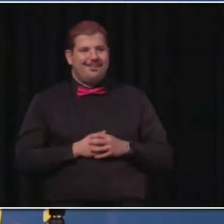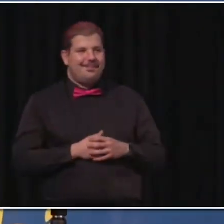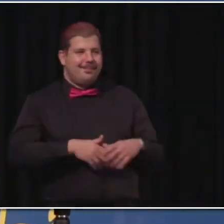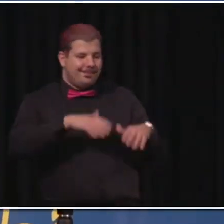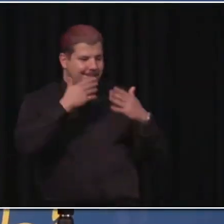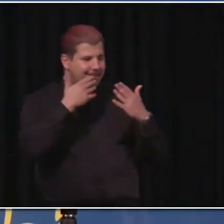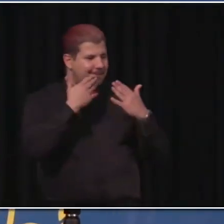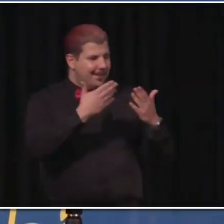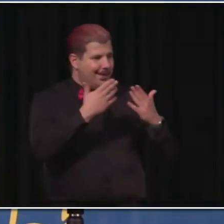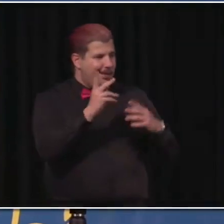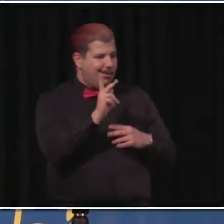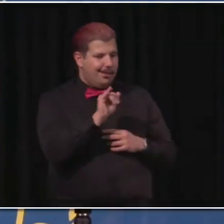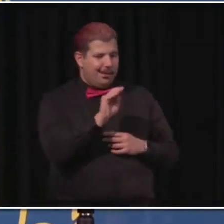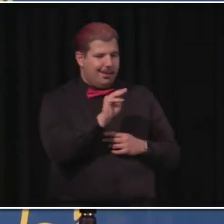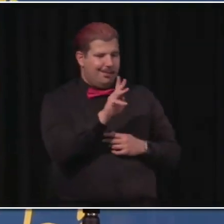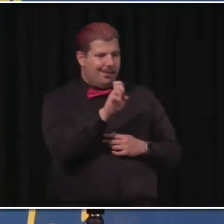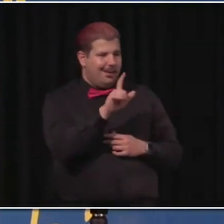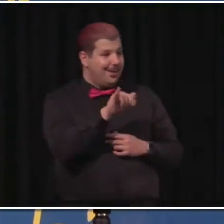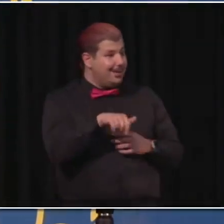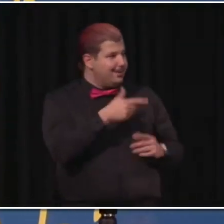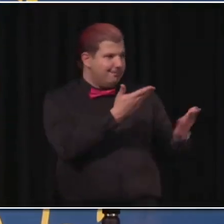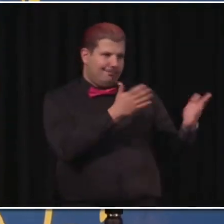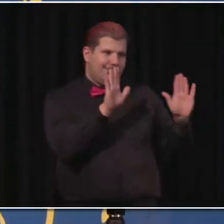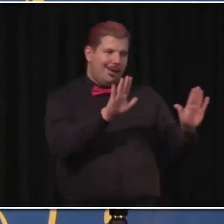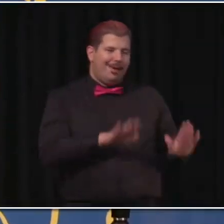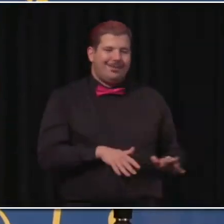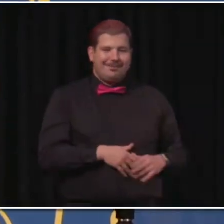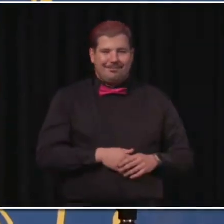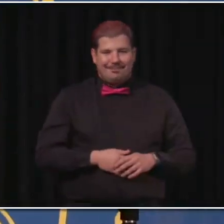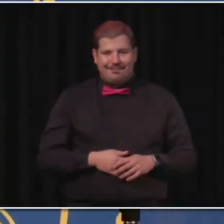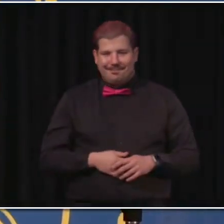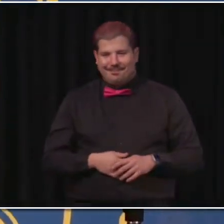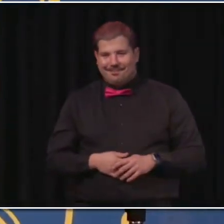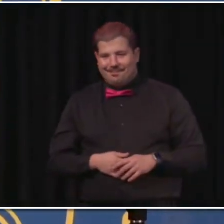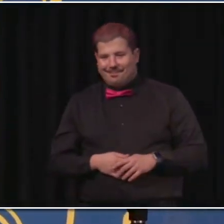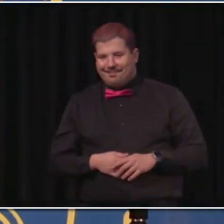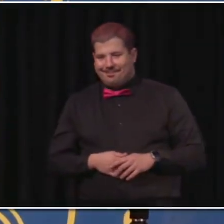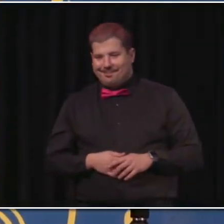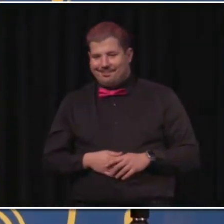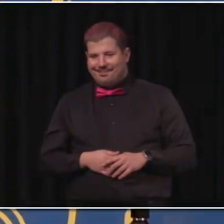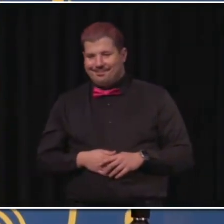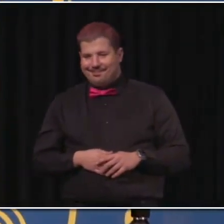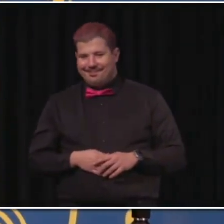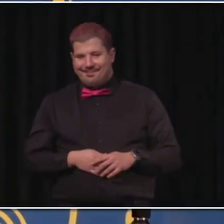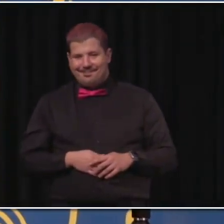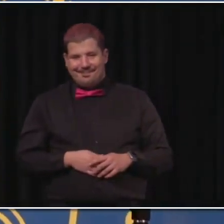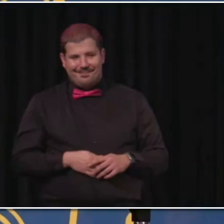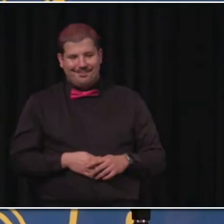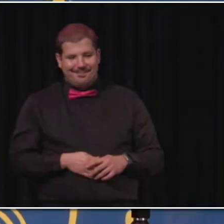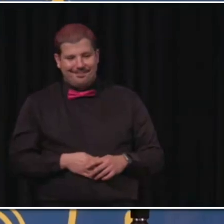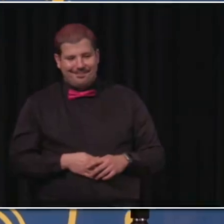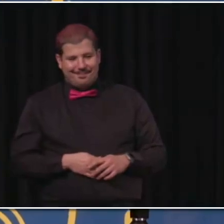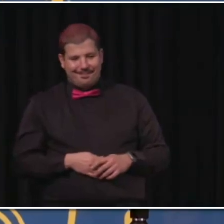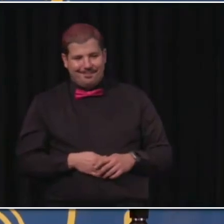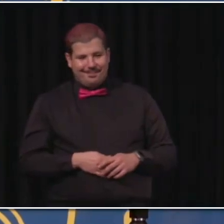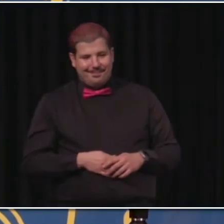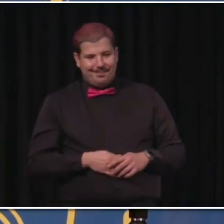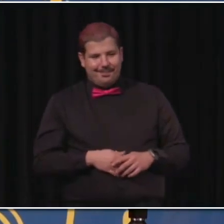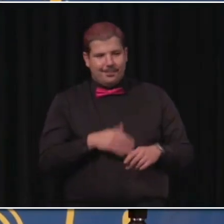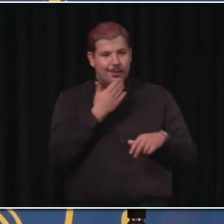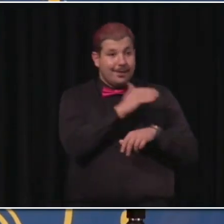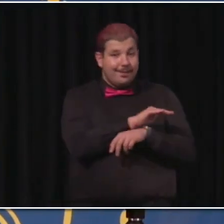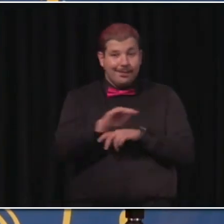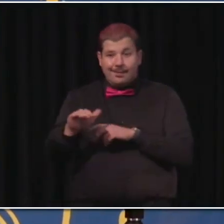Thank you, Kimberly. Isn't she great? Thank you. Good